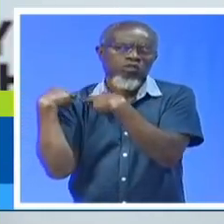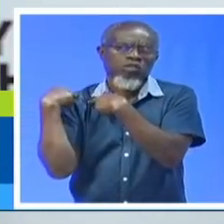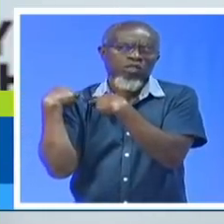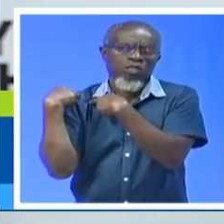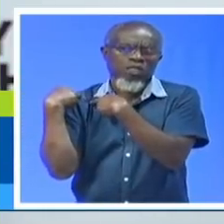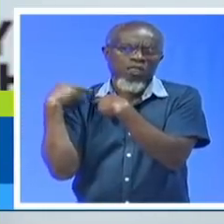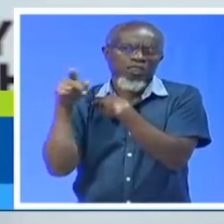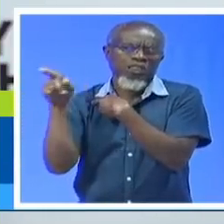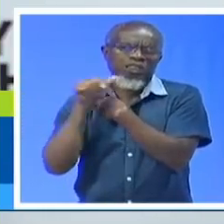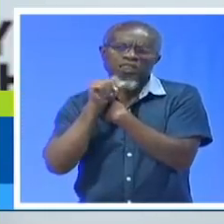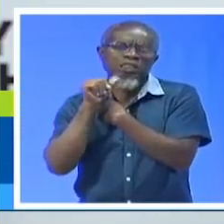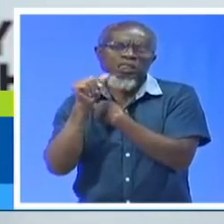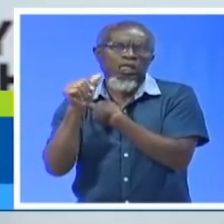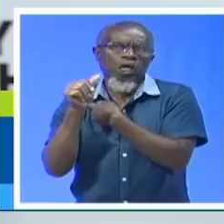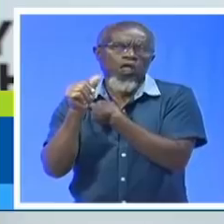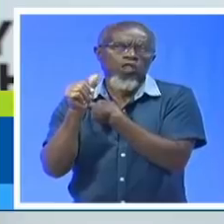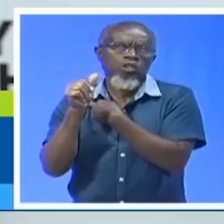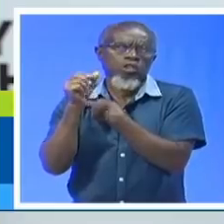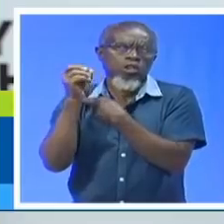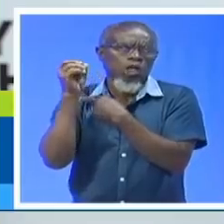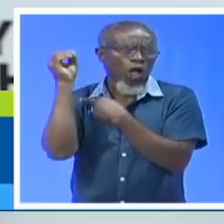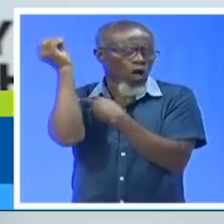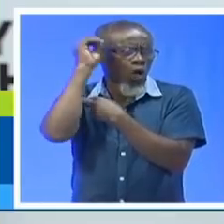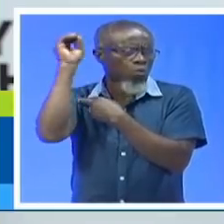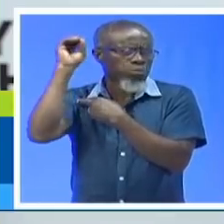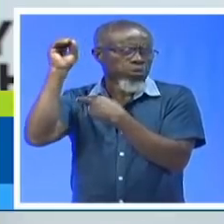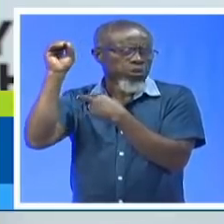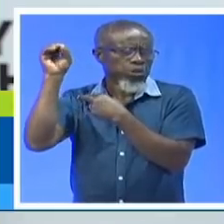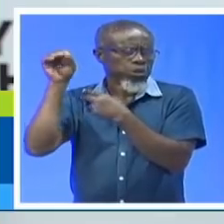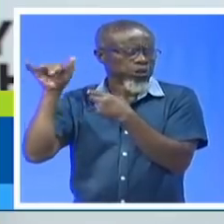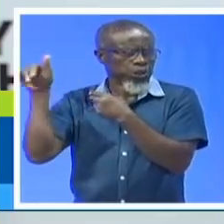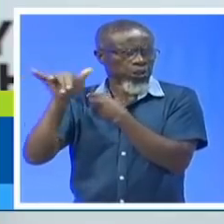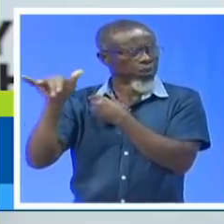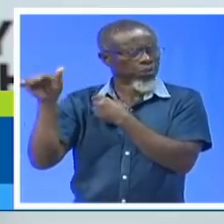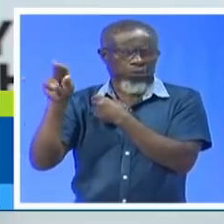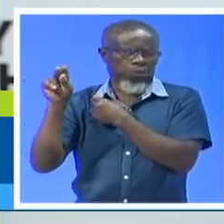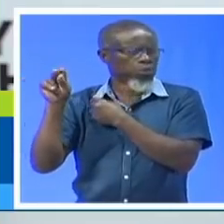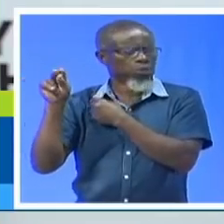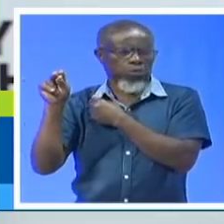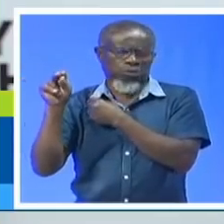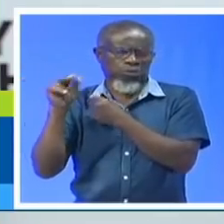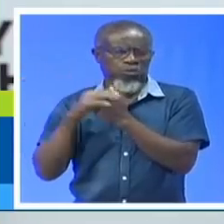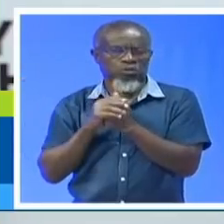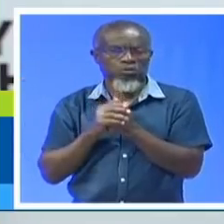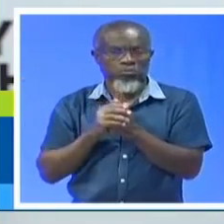the opinion that you have shared. On the issue of